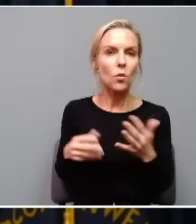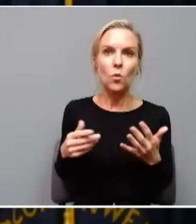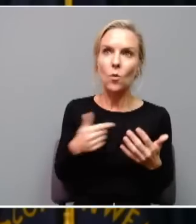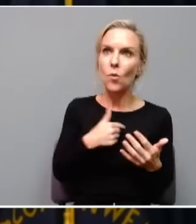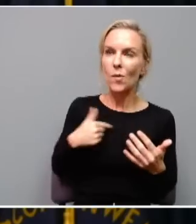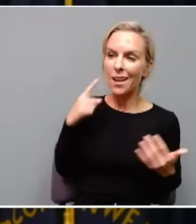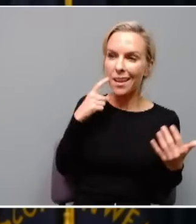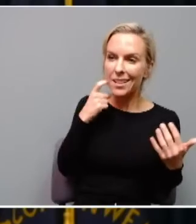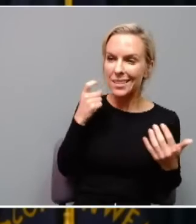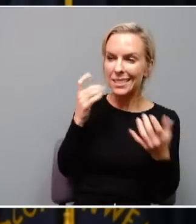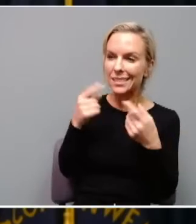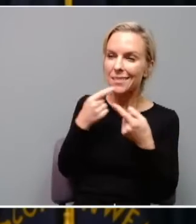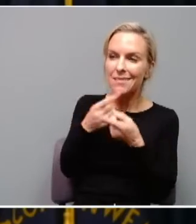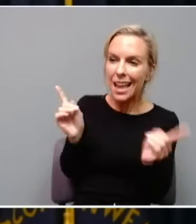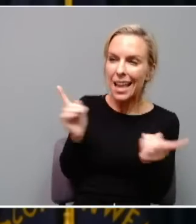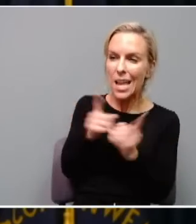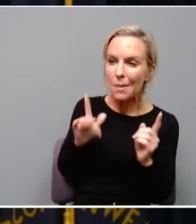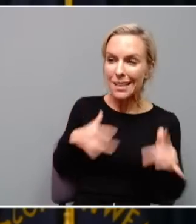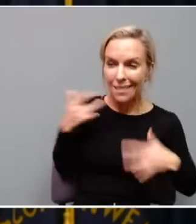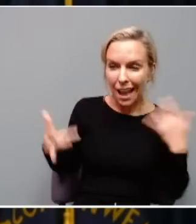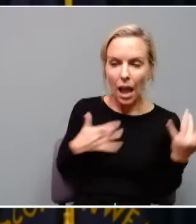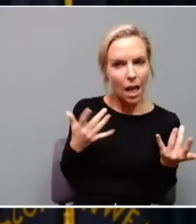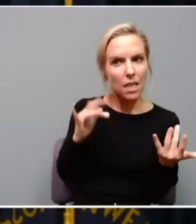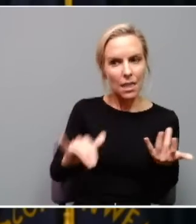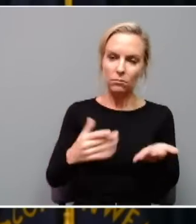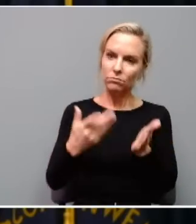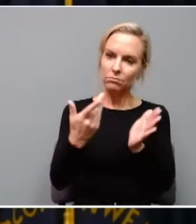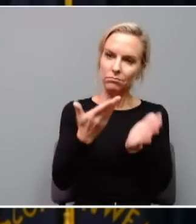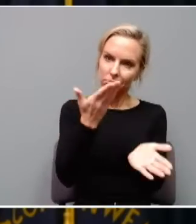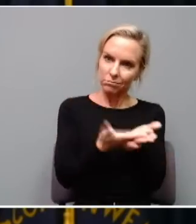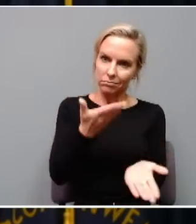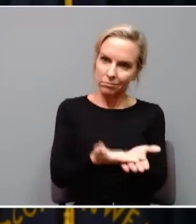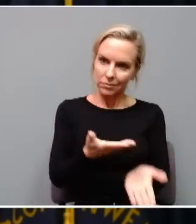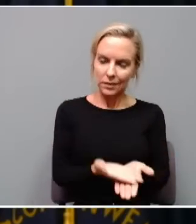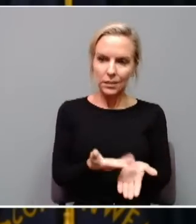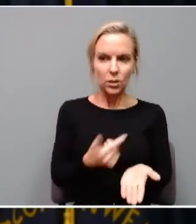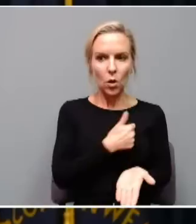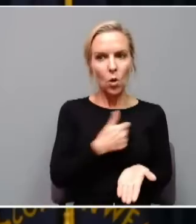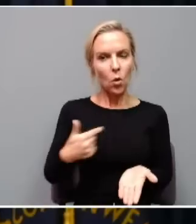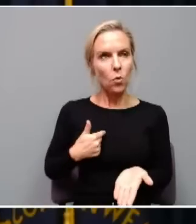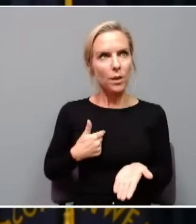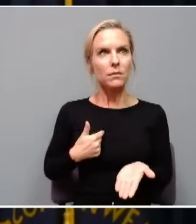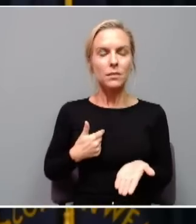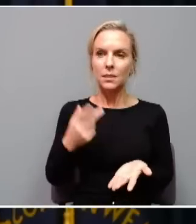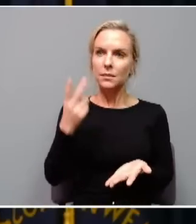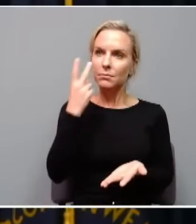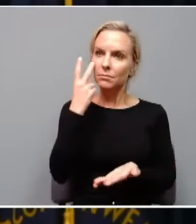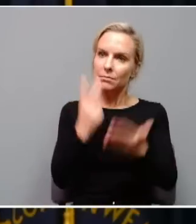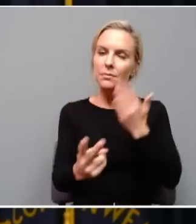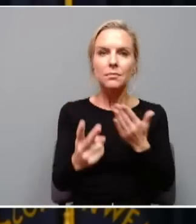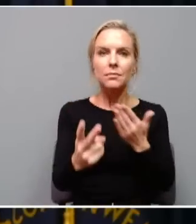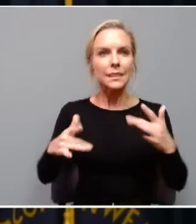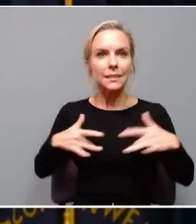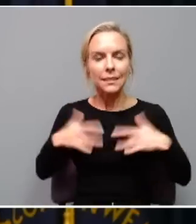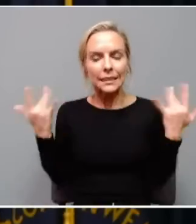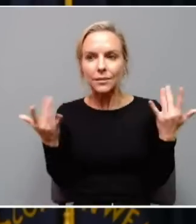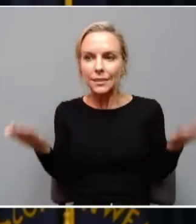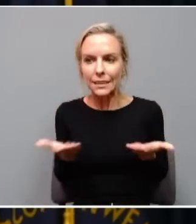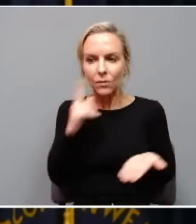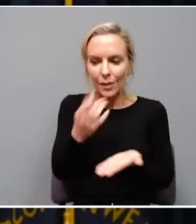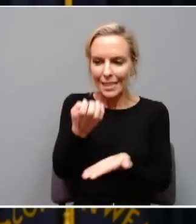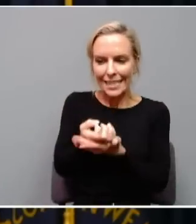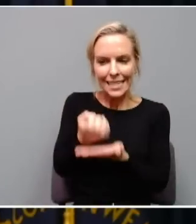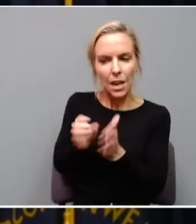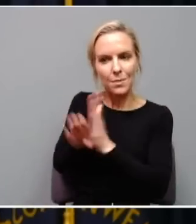show just how exciting a place we are in terms of economic development. We are in a